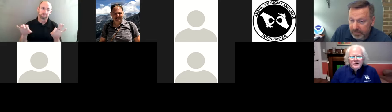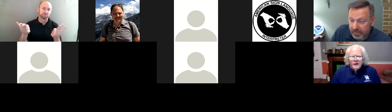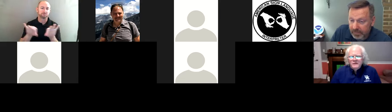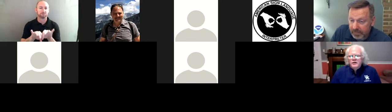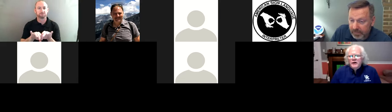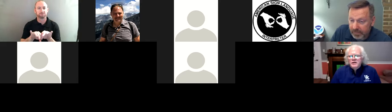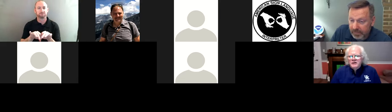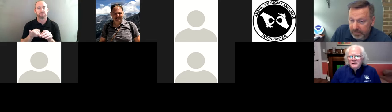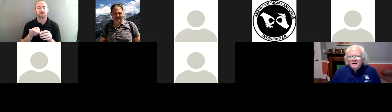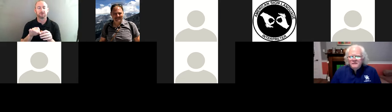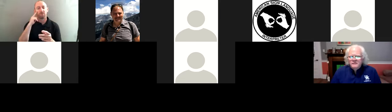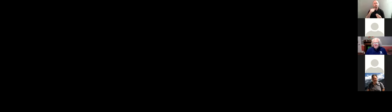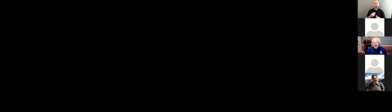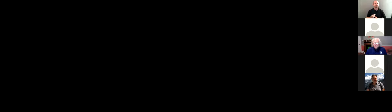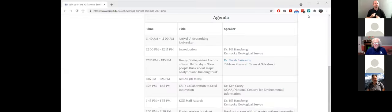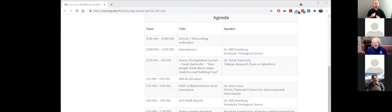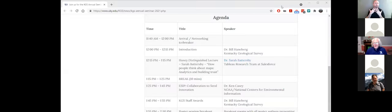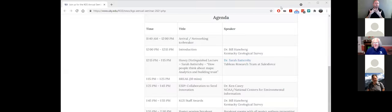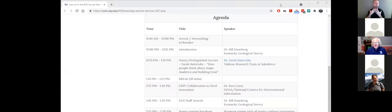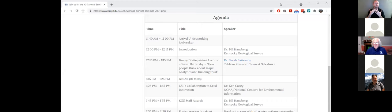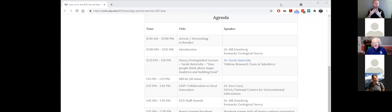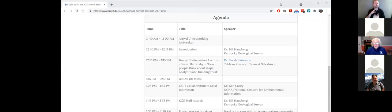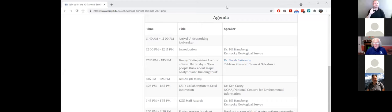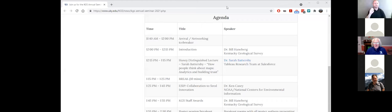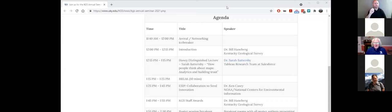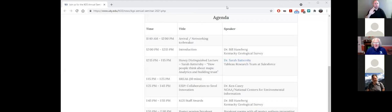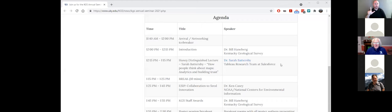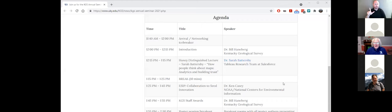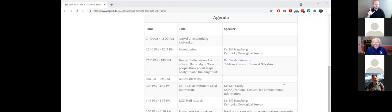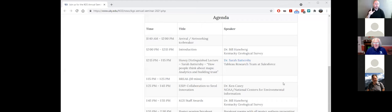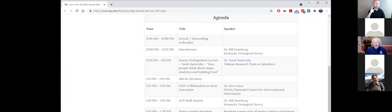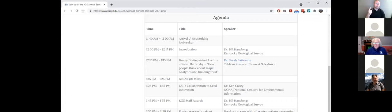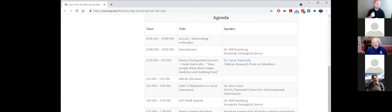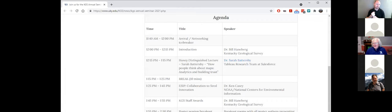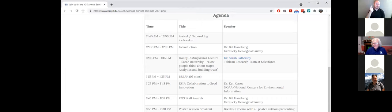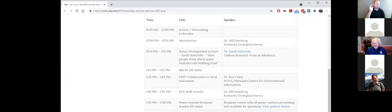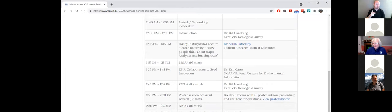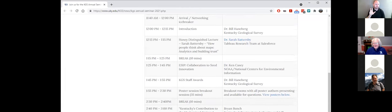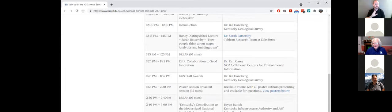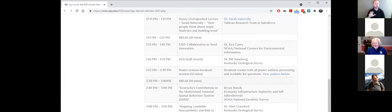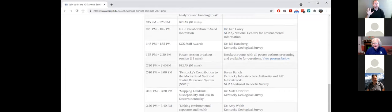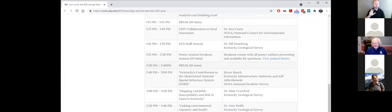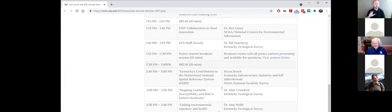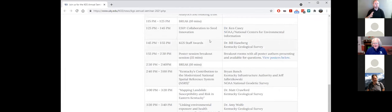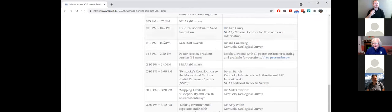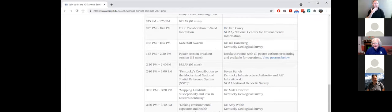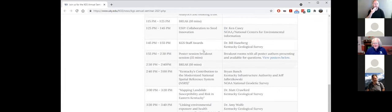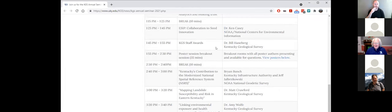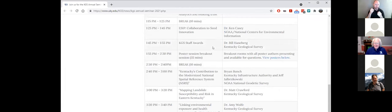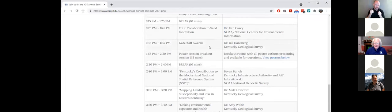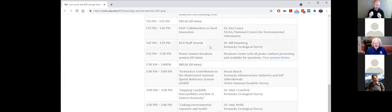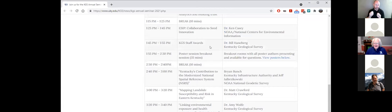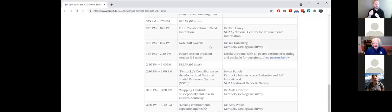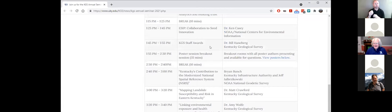the reinvigoration of Earl, which took about a year and a half or so. A lot of intensive effort that ranged